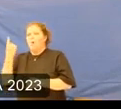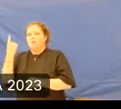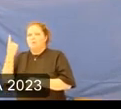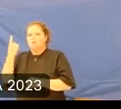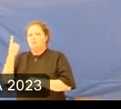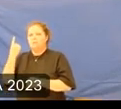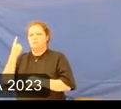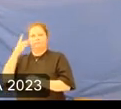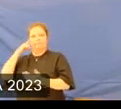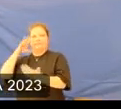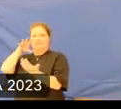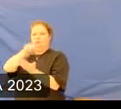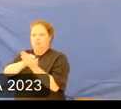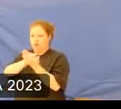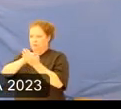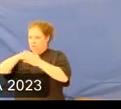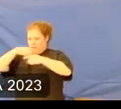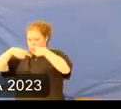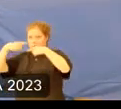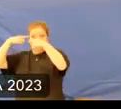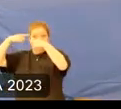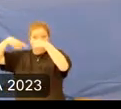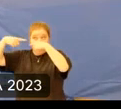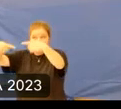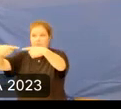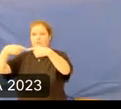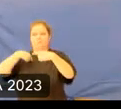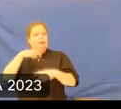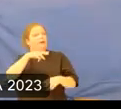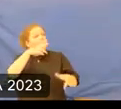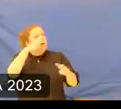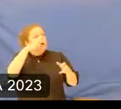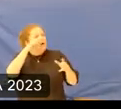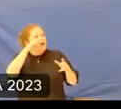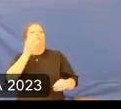procedure. This is sort of plan reconstruction, which is